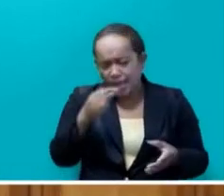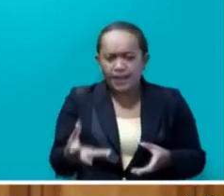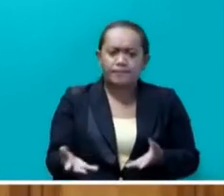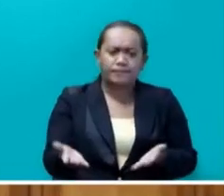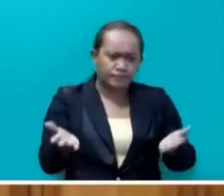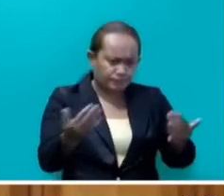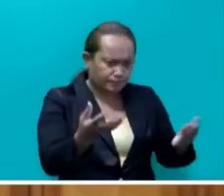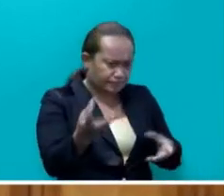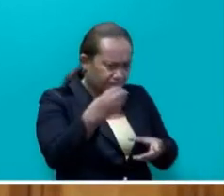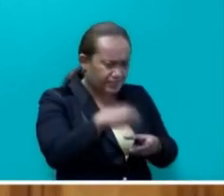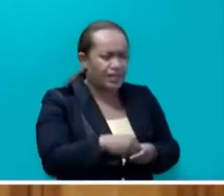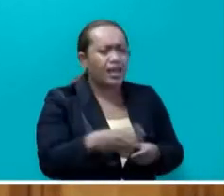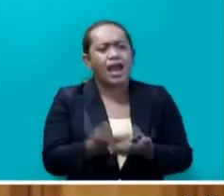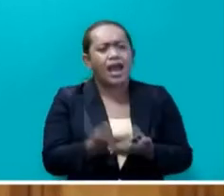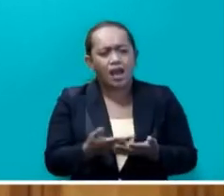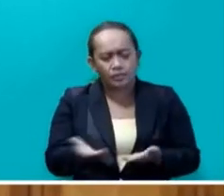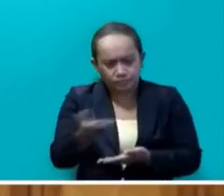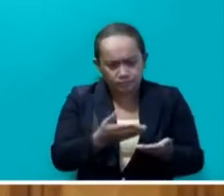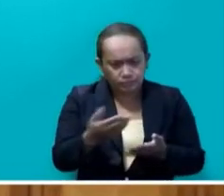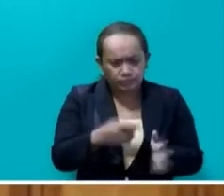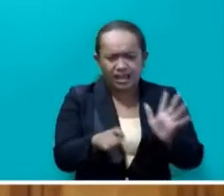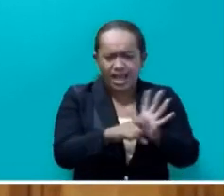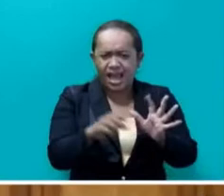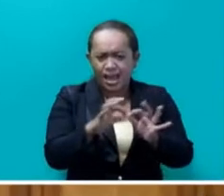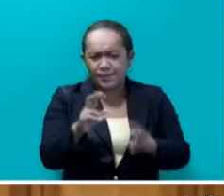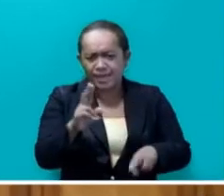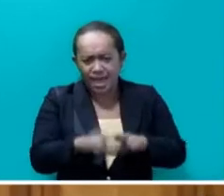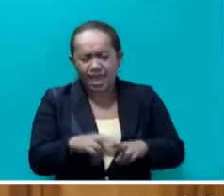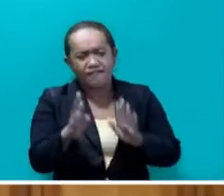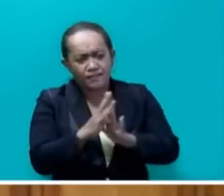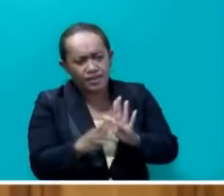to deliberate on the RBF bill, on